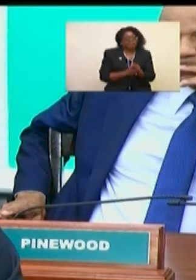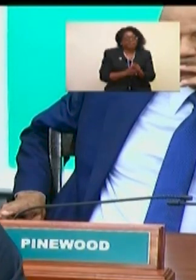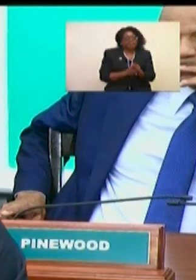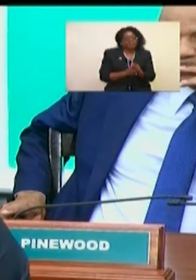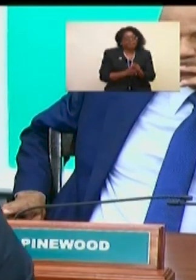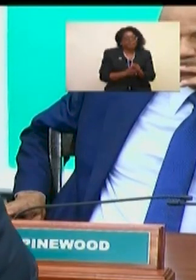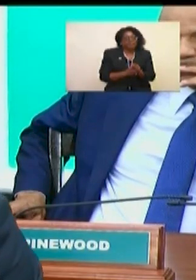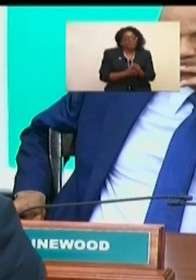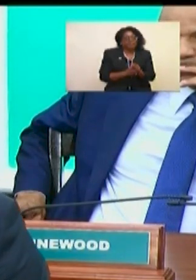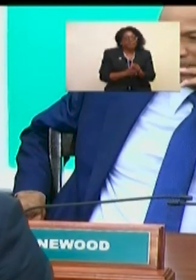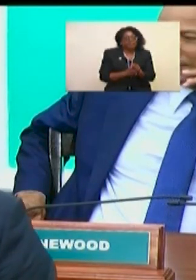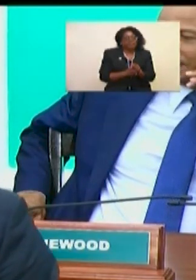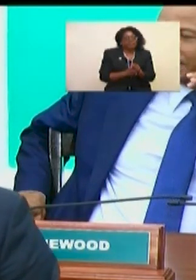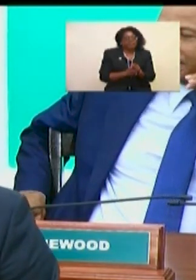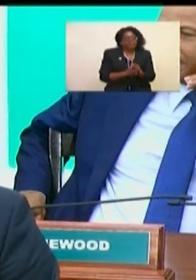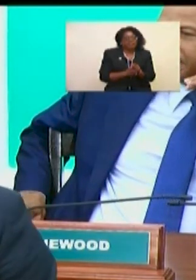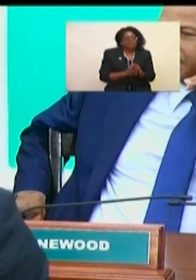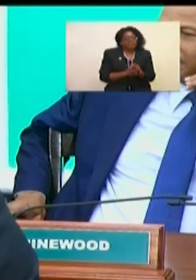Yeah.